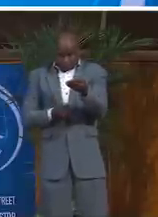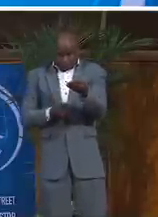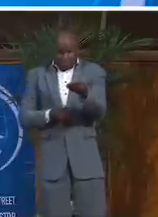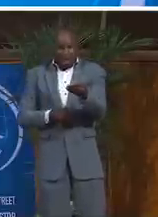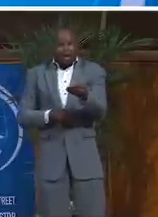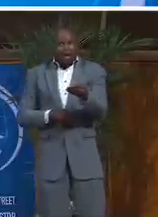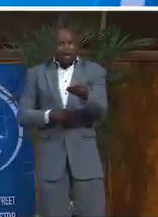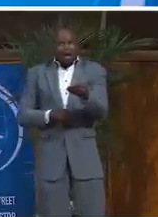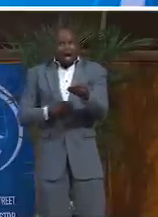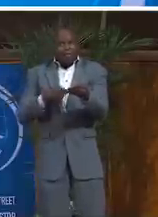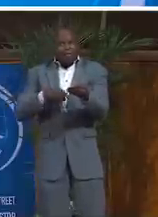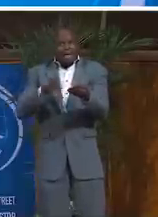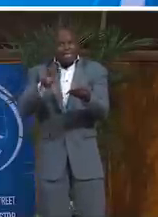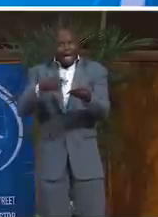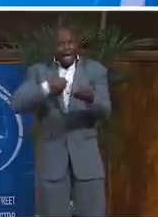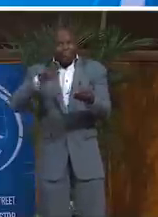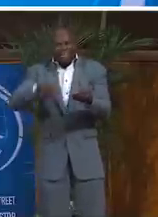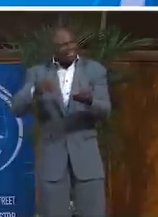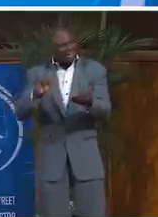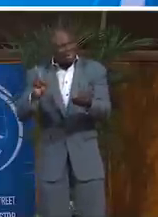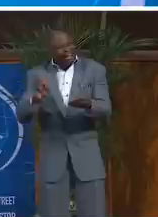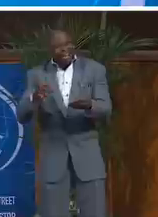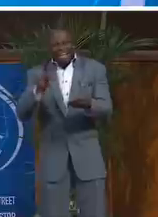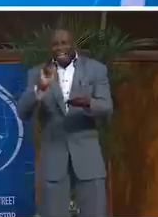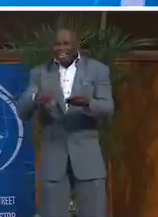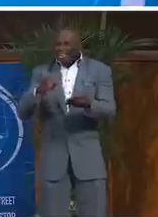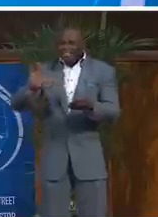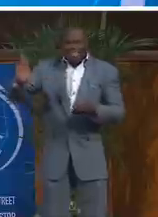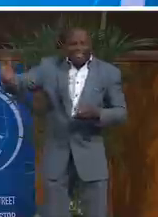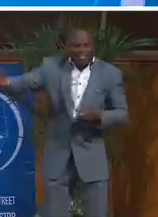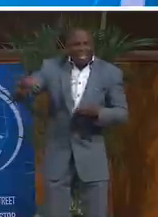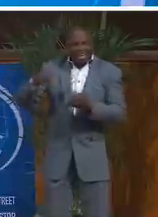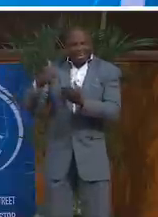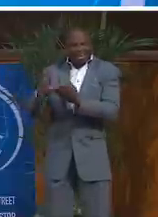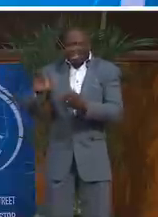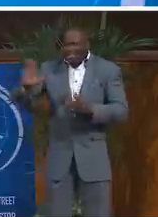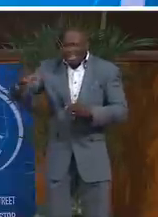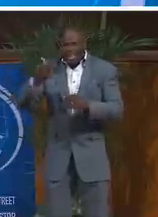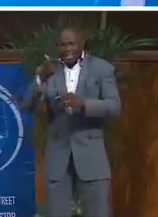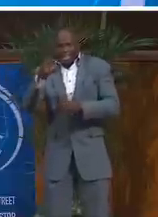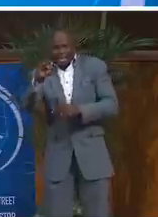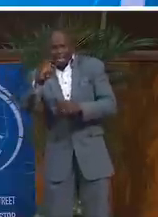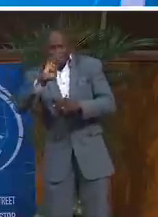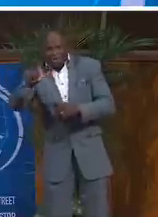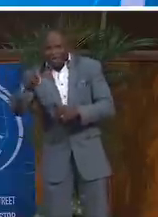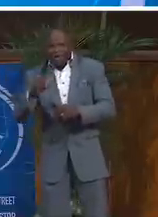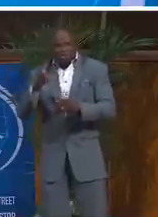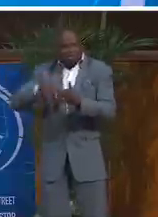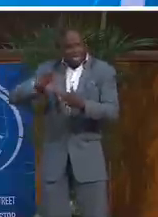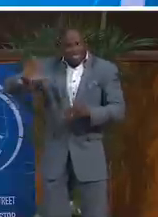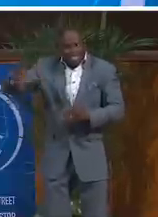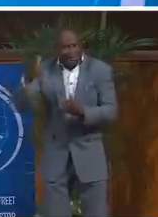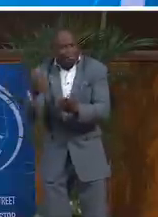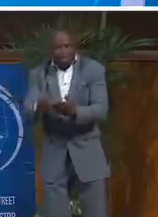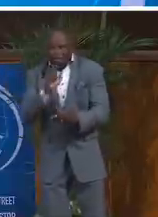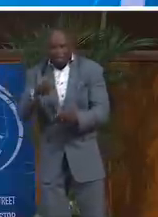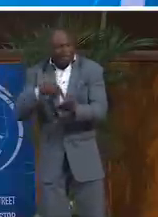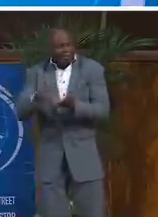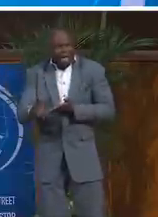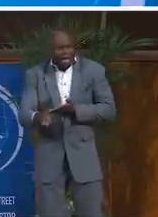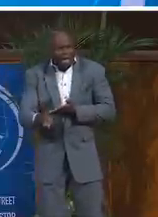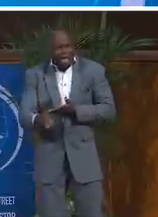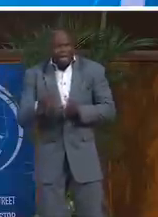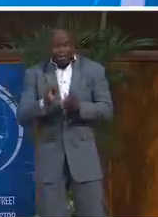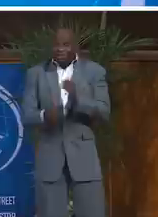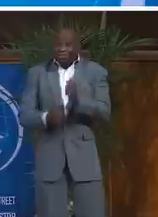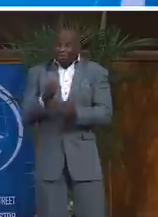that's what you ought to pay, not realizing you're reading someone else's mail. And therefore, the key